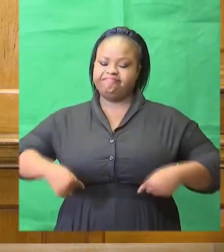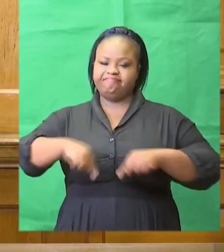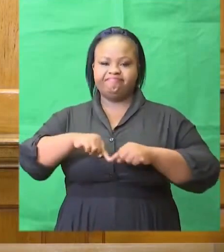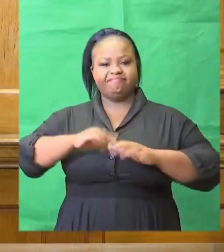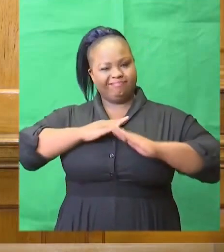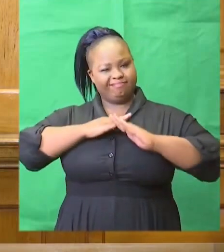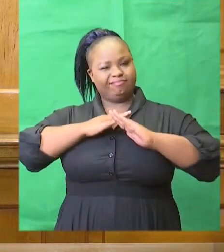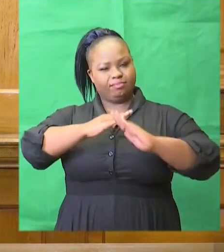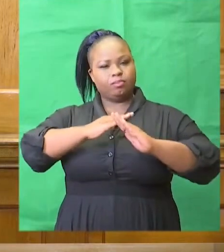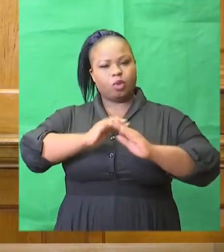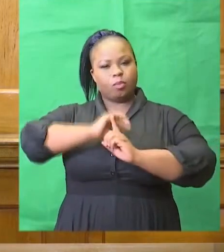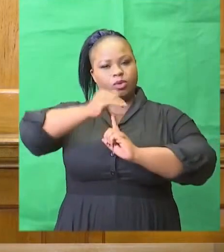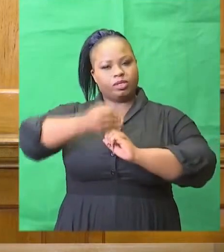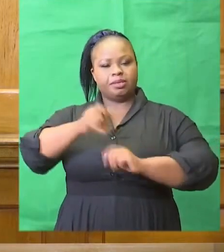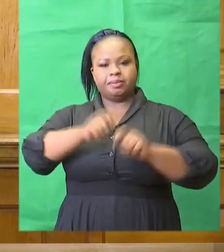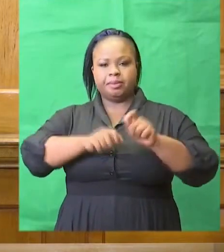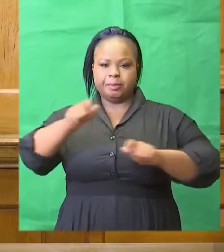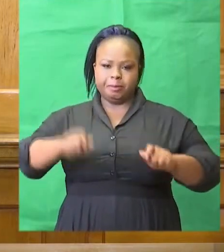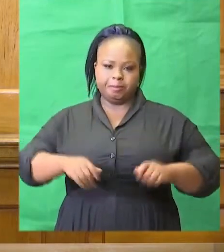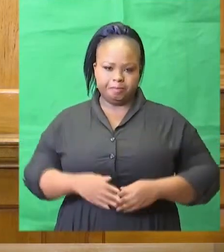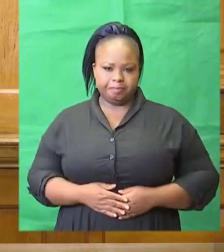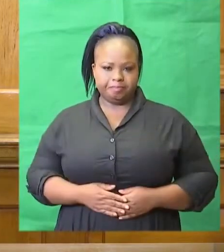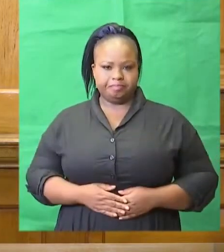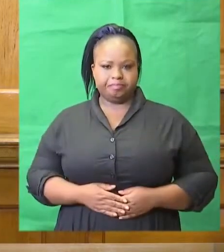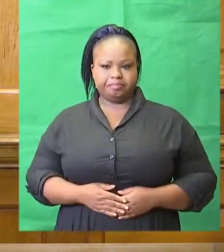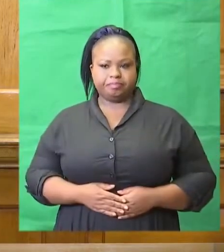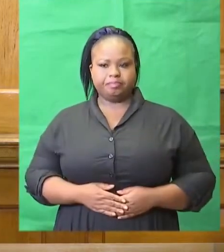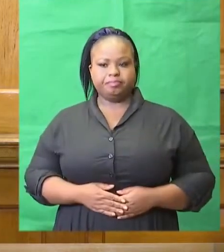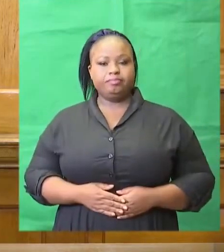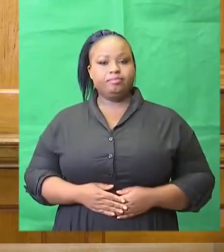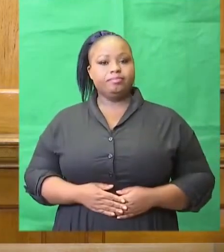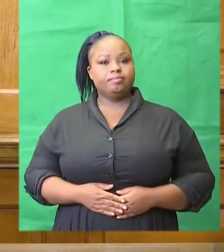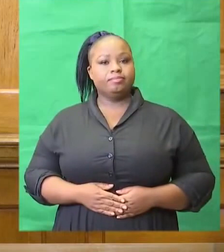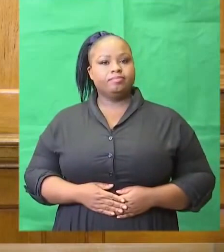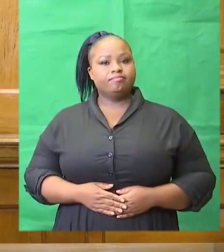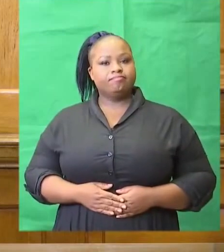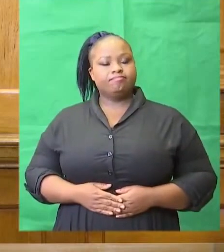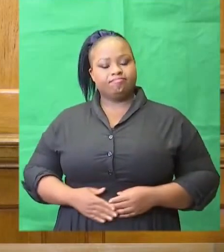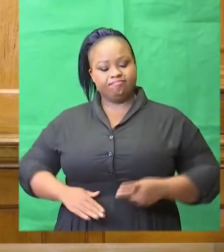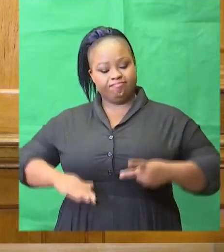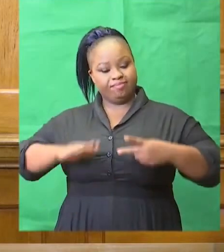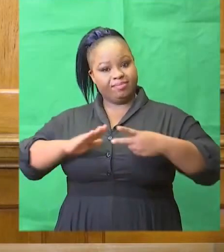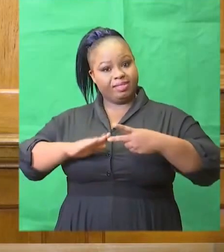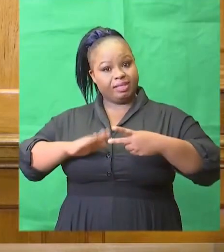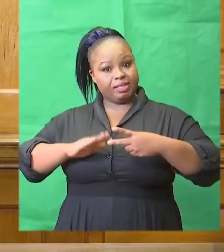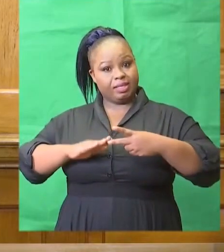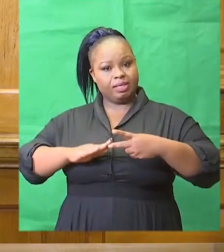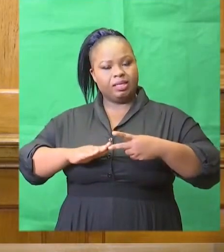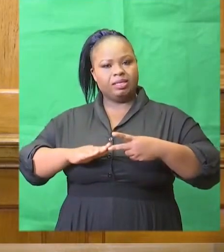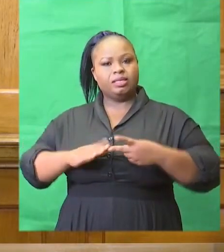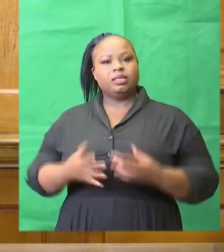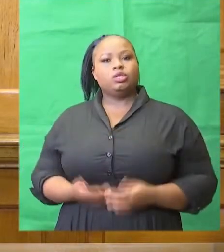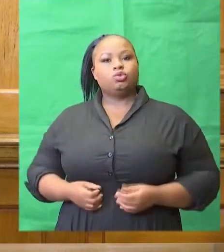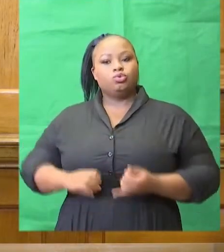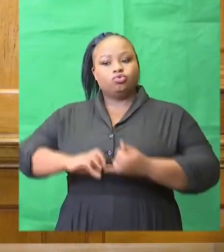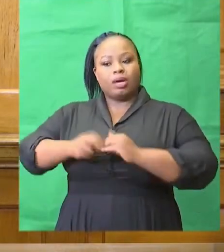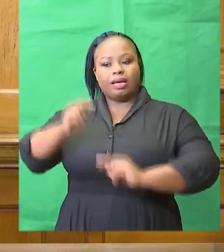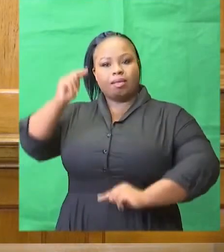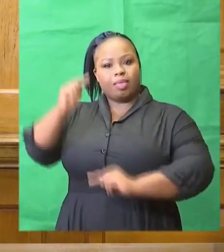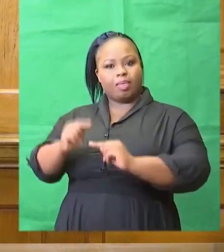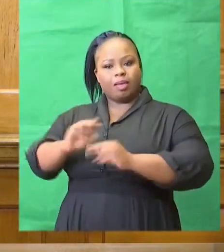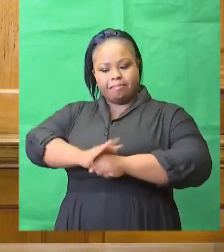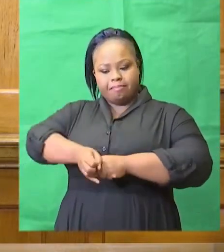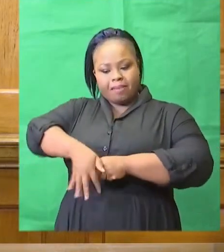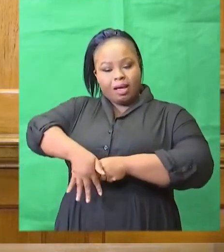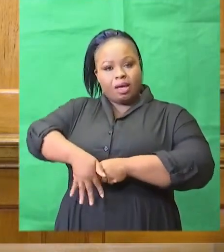defend our people. The second tool we have to fight the new variant is to continue to wear